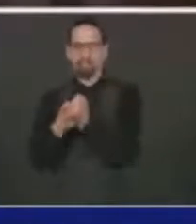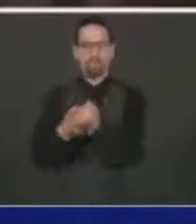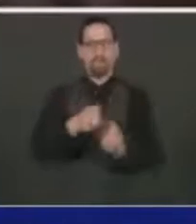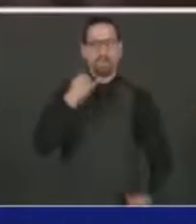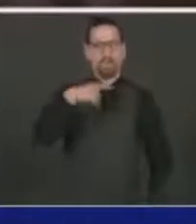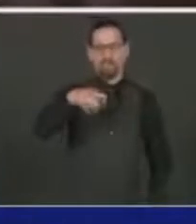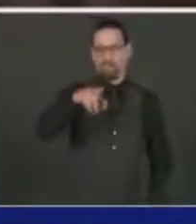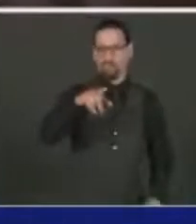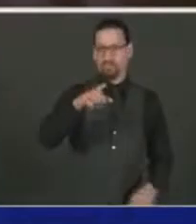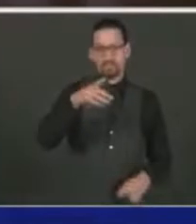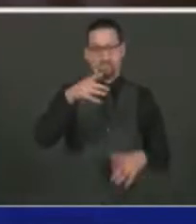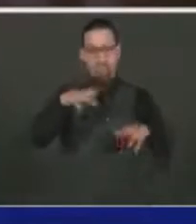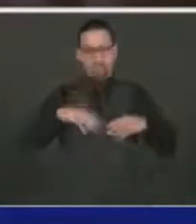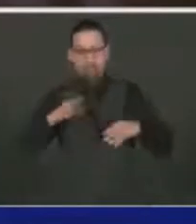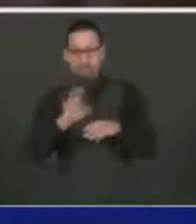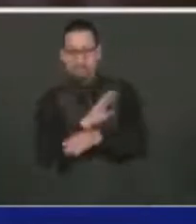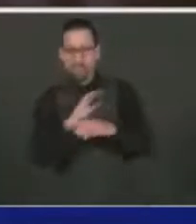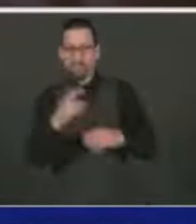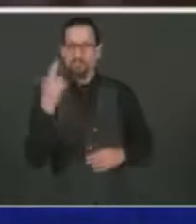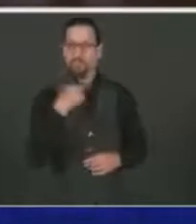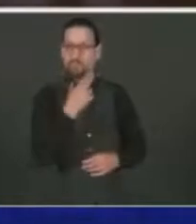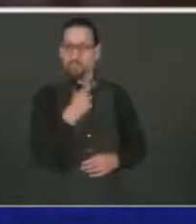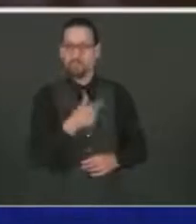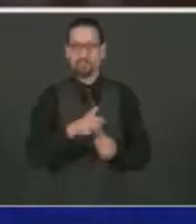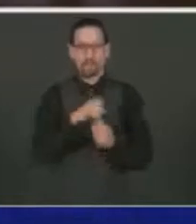ability to stay open and your own.